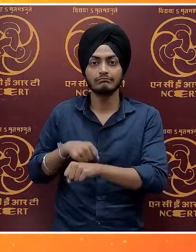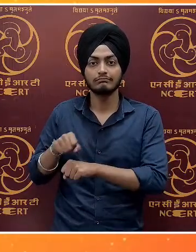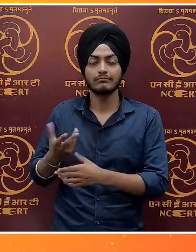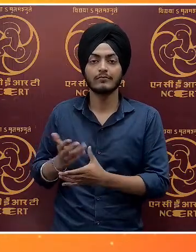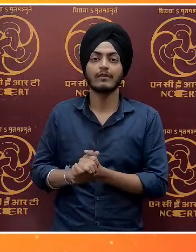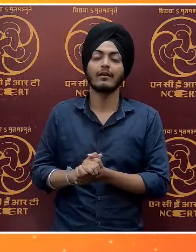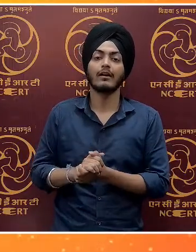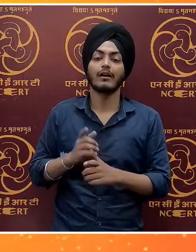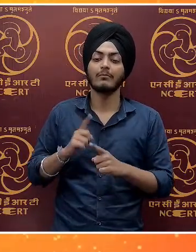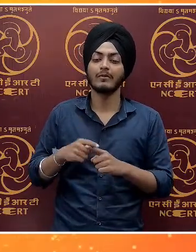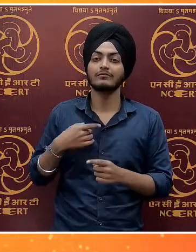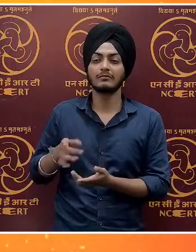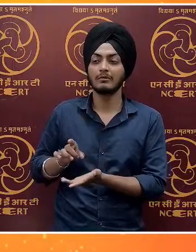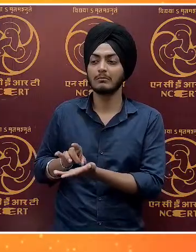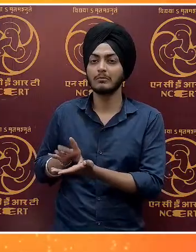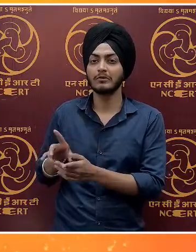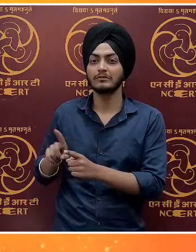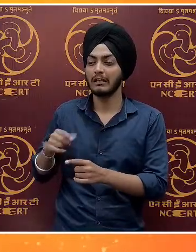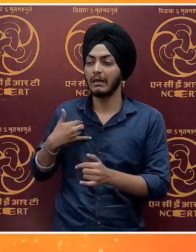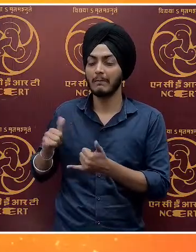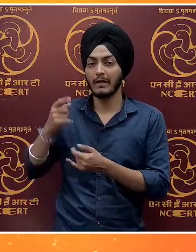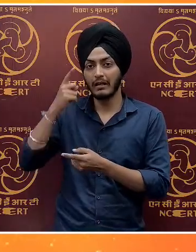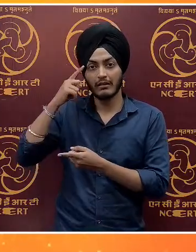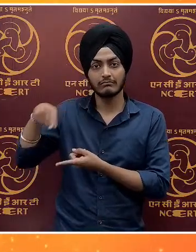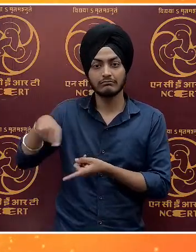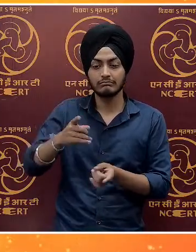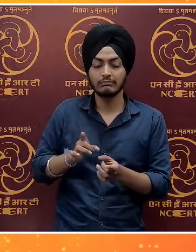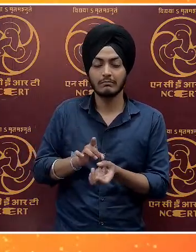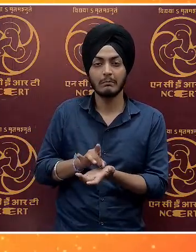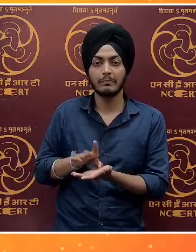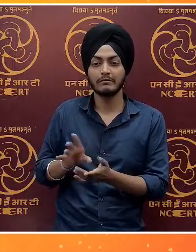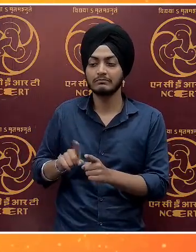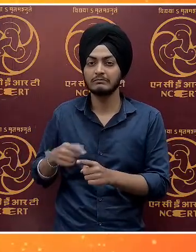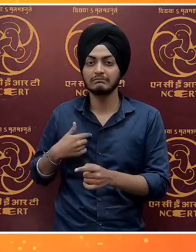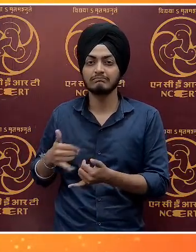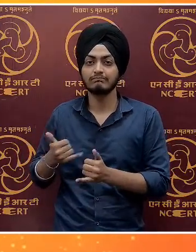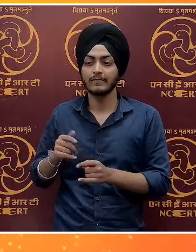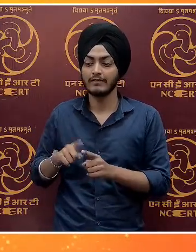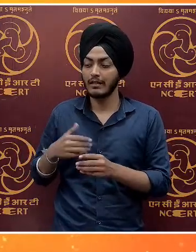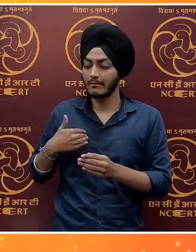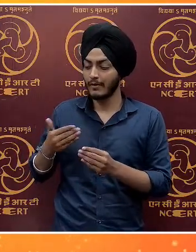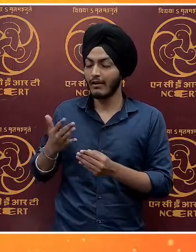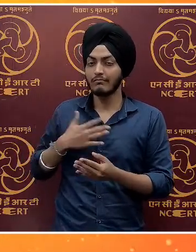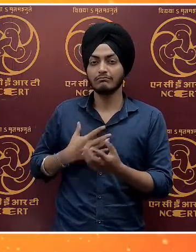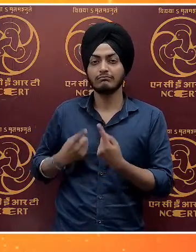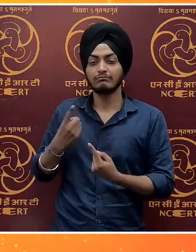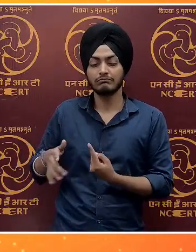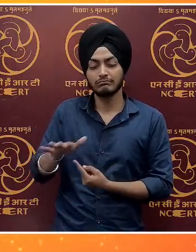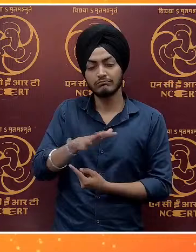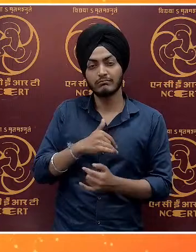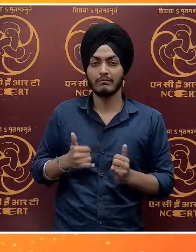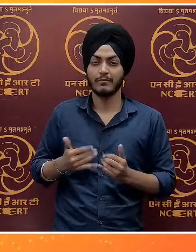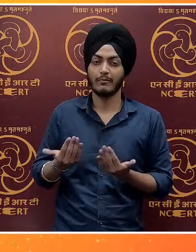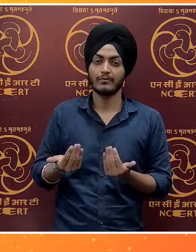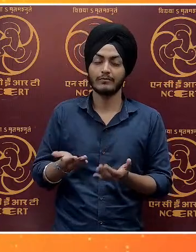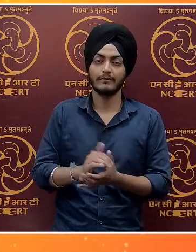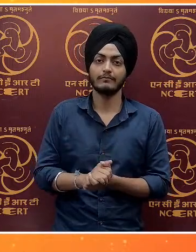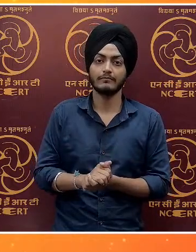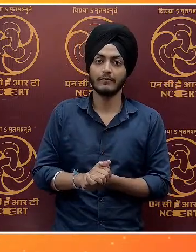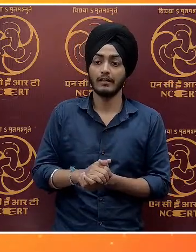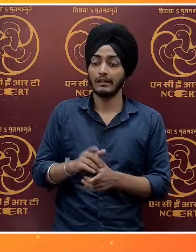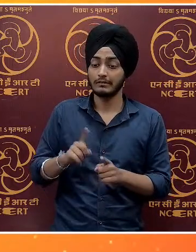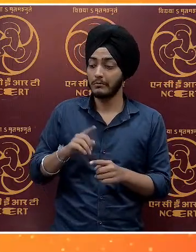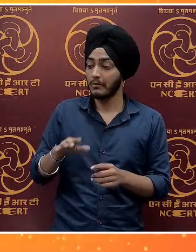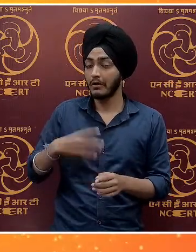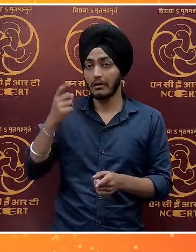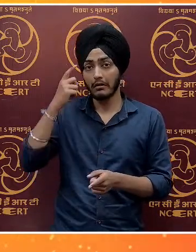and we should avoid playing at road. We should play near our area, near the ground, near the playground, and avoid playing at the